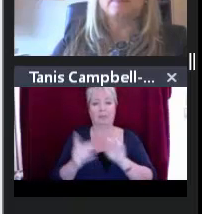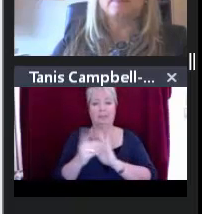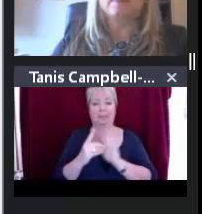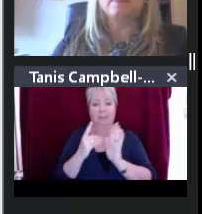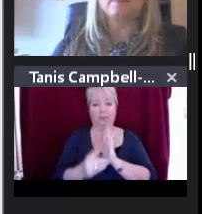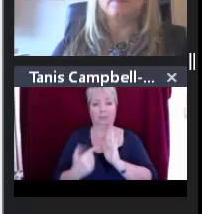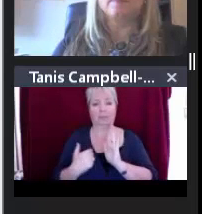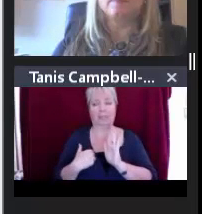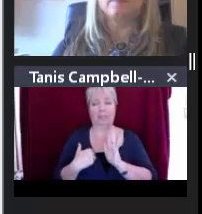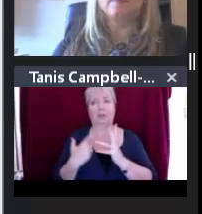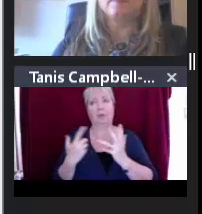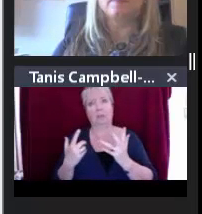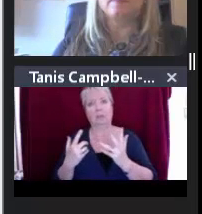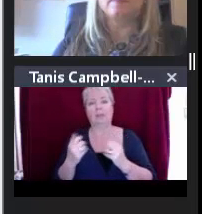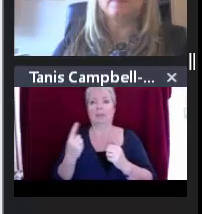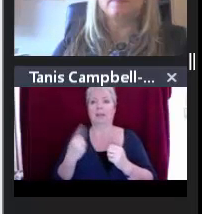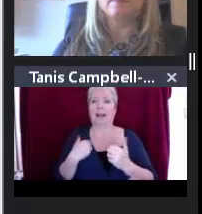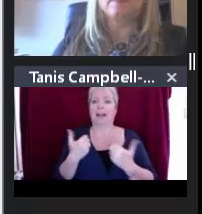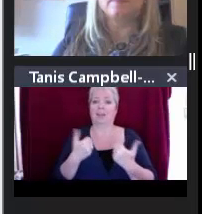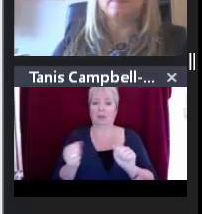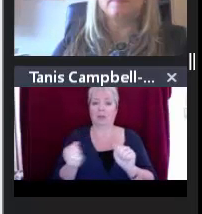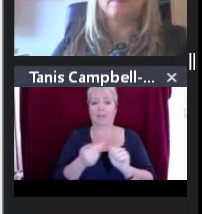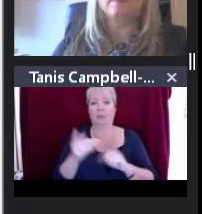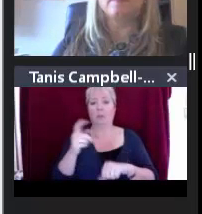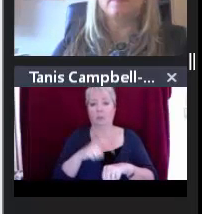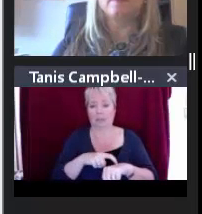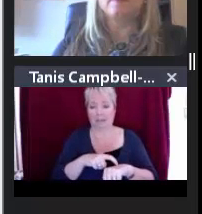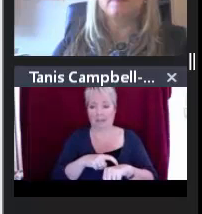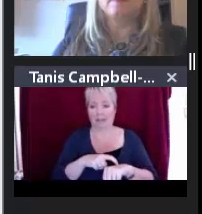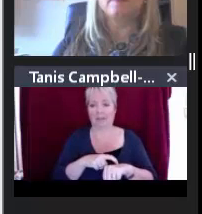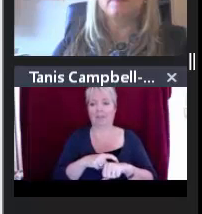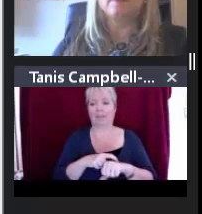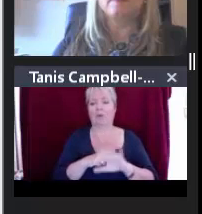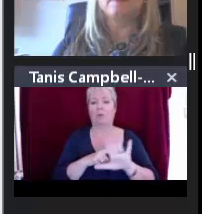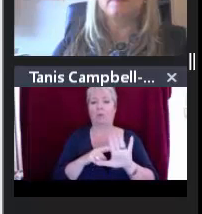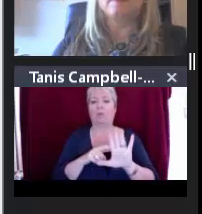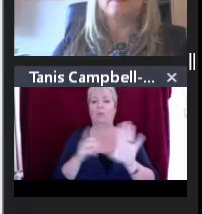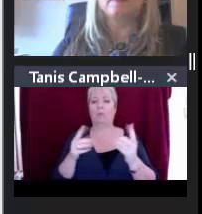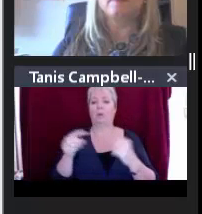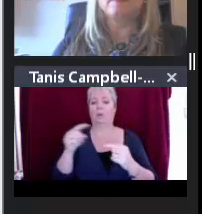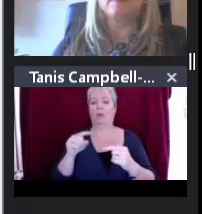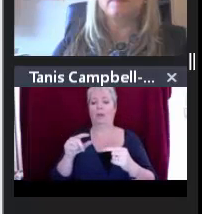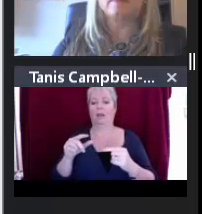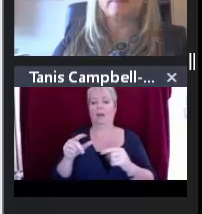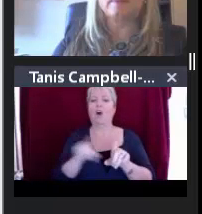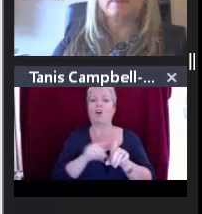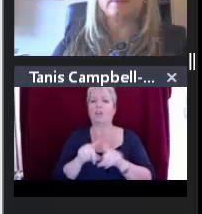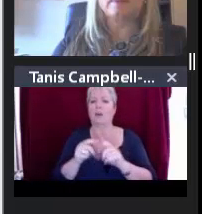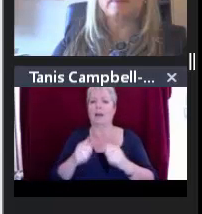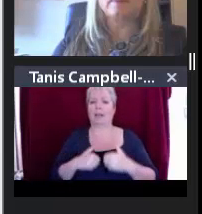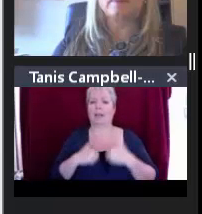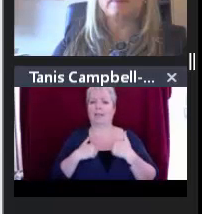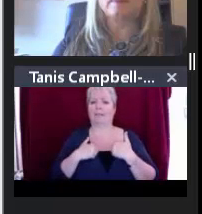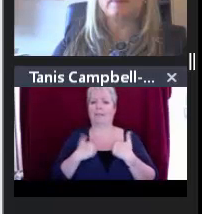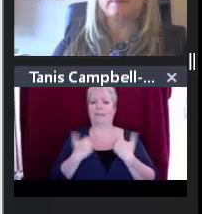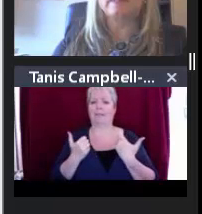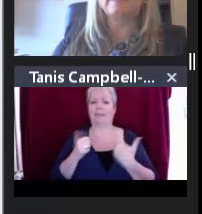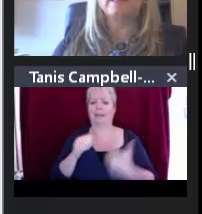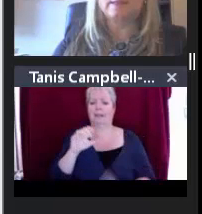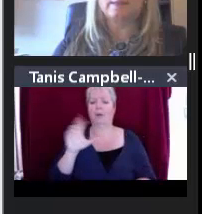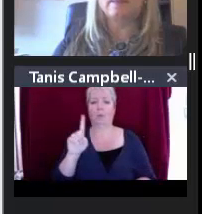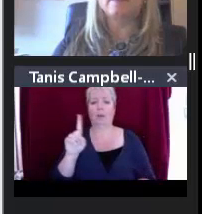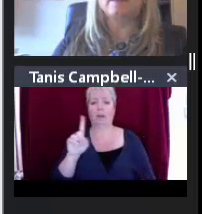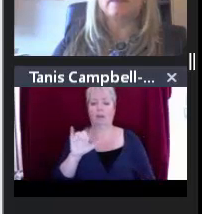few tries, and third thing is I live very remote. I live in Dawson City